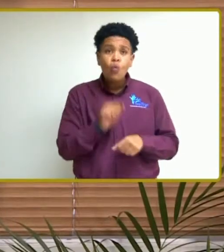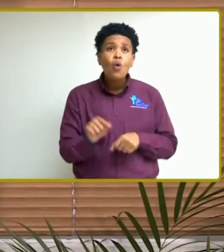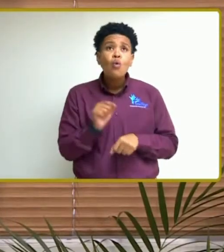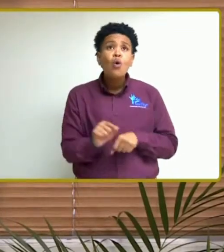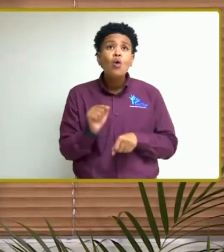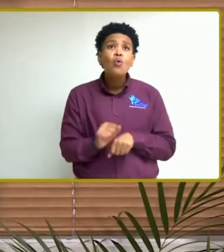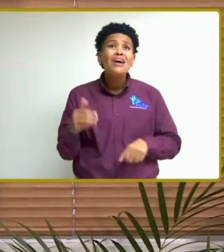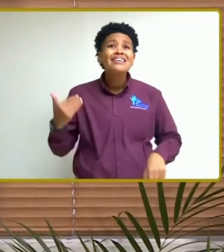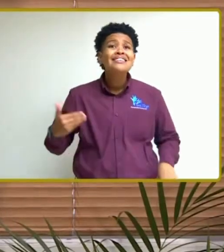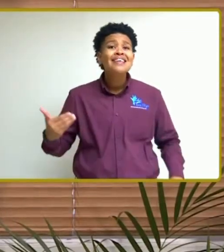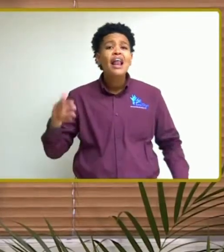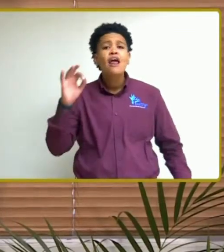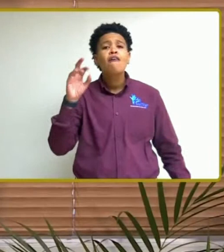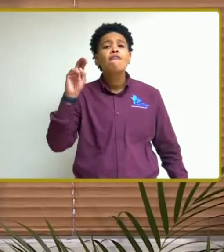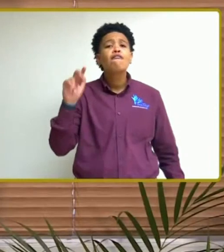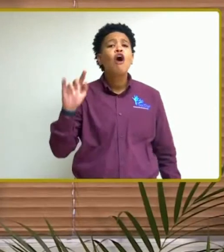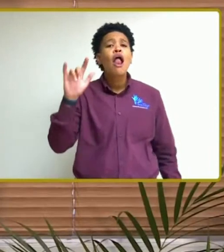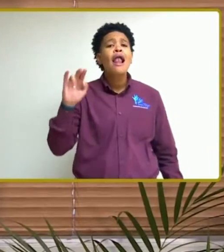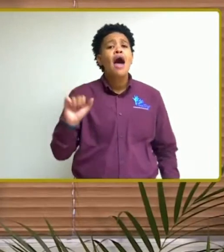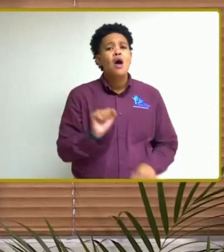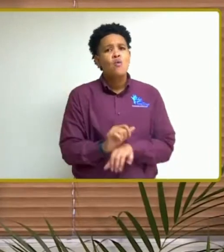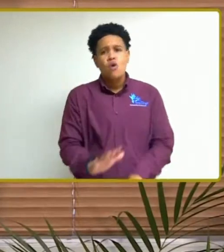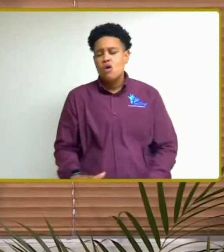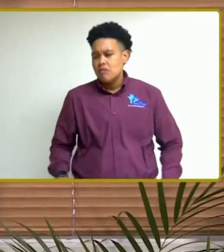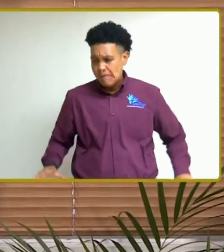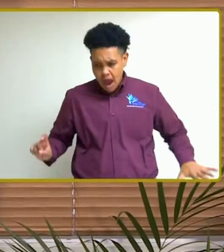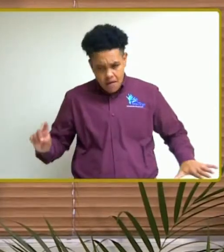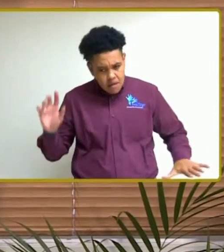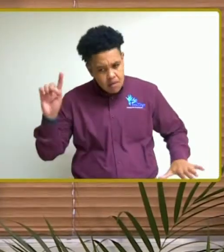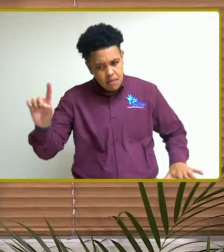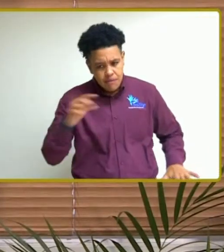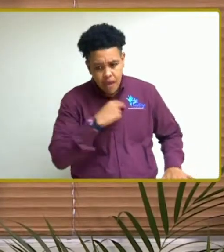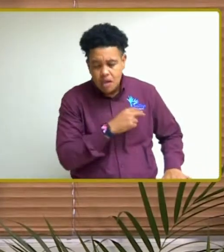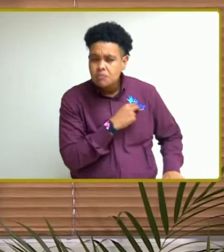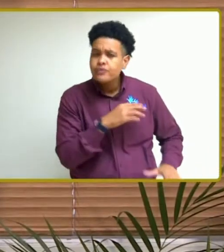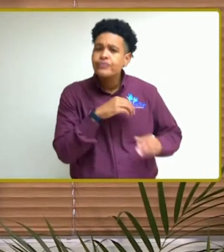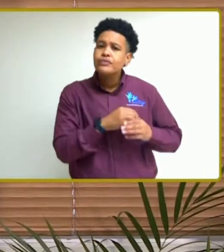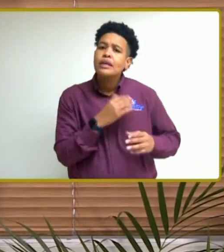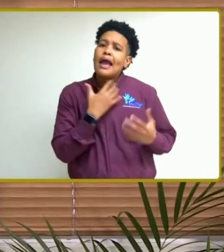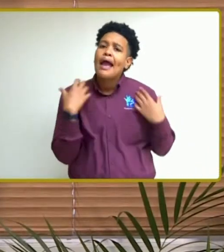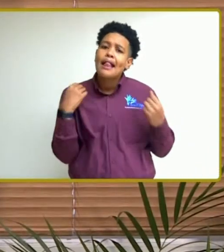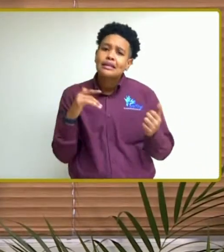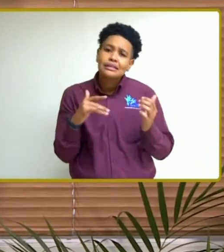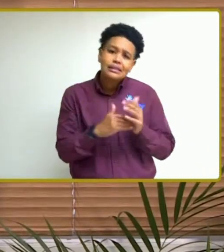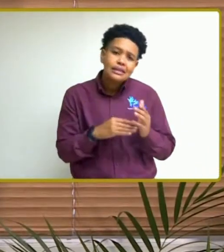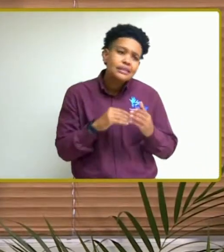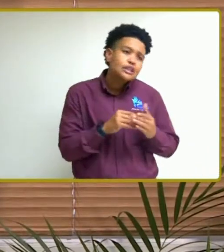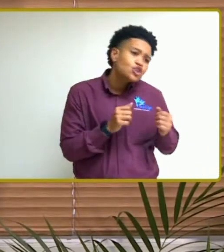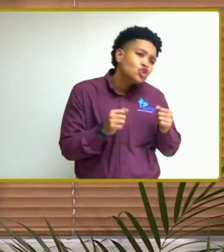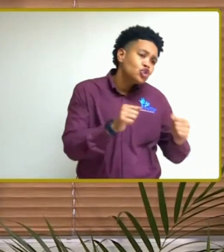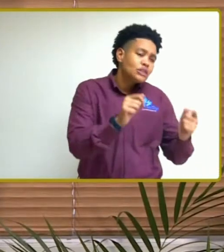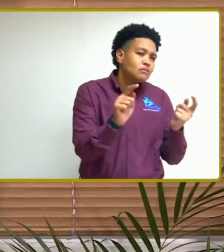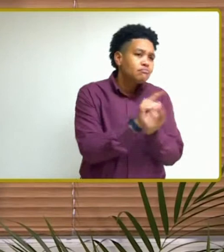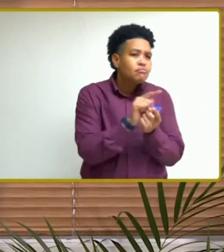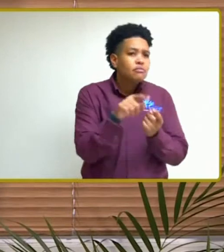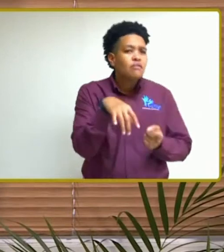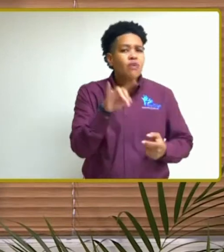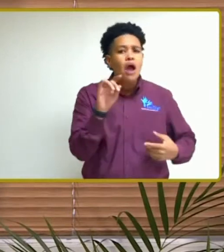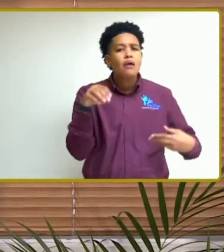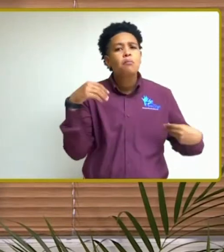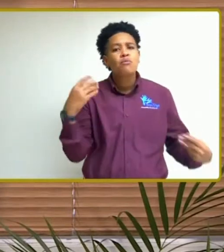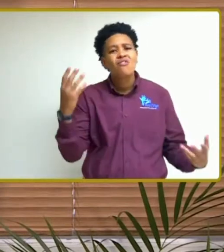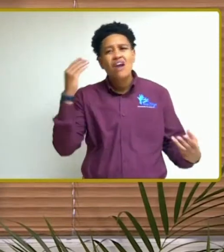ones who have to work in our hospitals, in the health centers, in the streets, doing whether contact tracing, providing